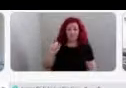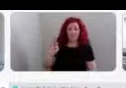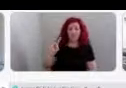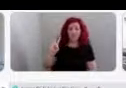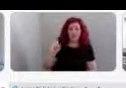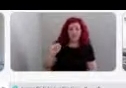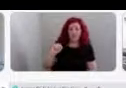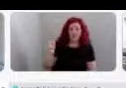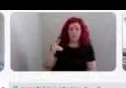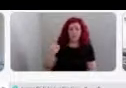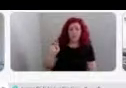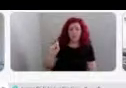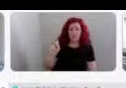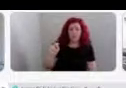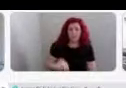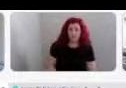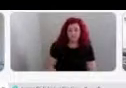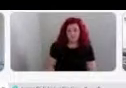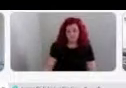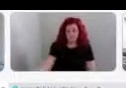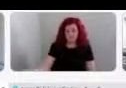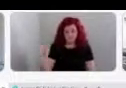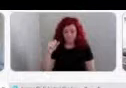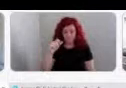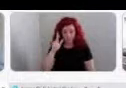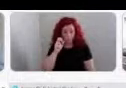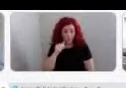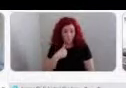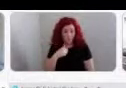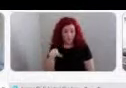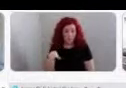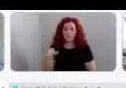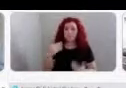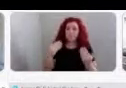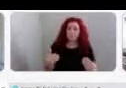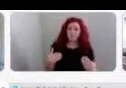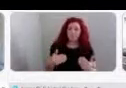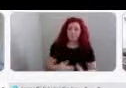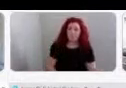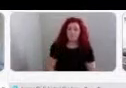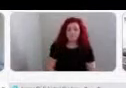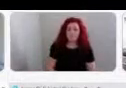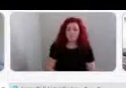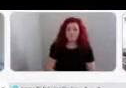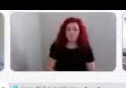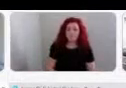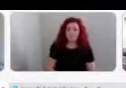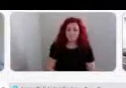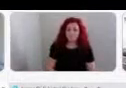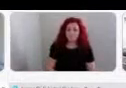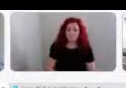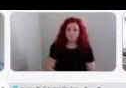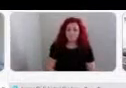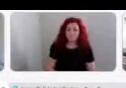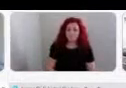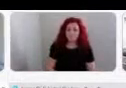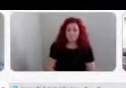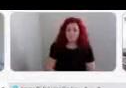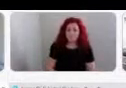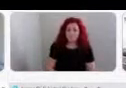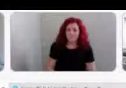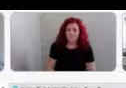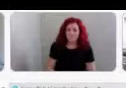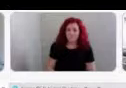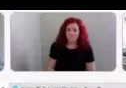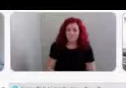linda can you hear us can you hear me yes please proceed perfect i live in the village of a creek otherwise